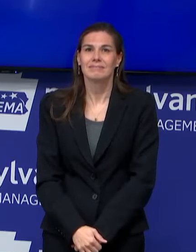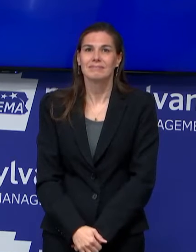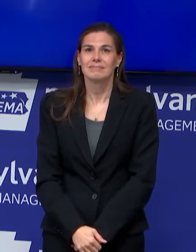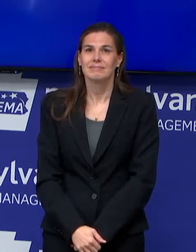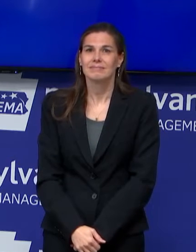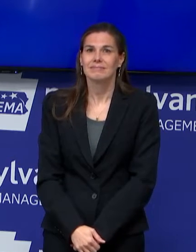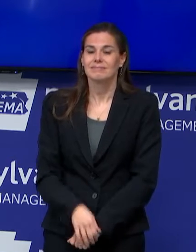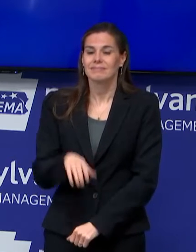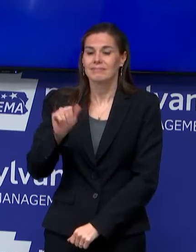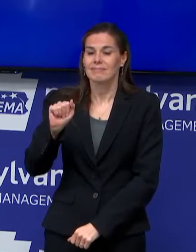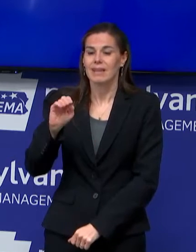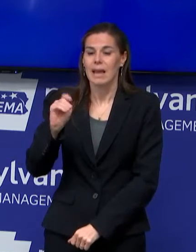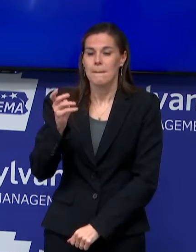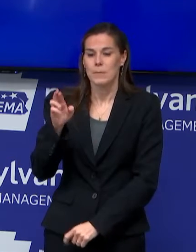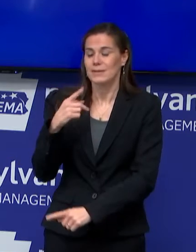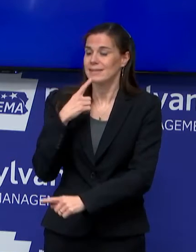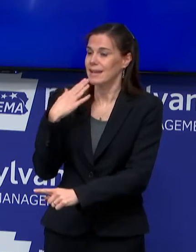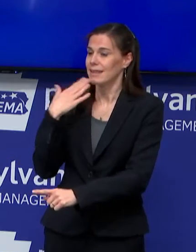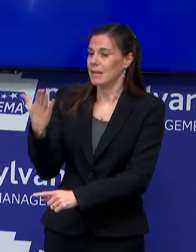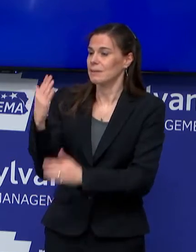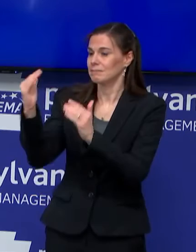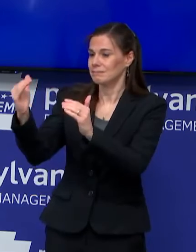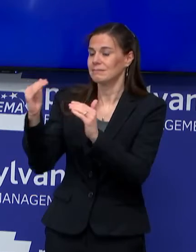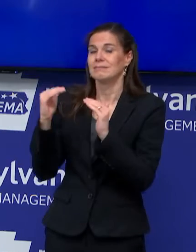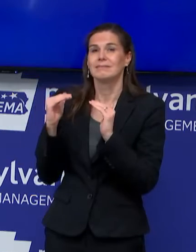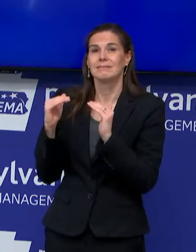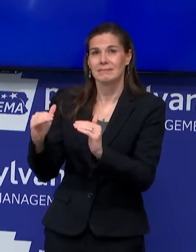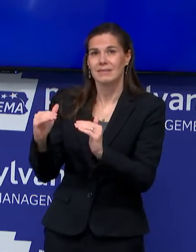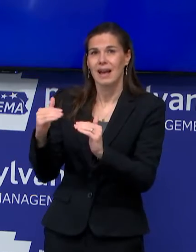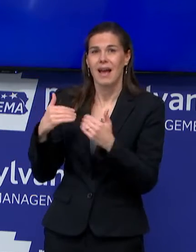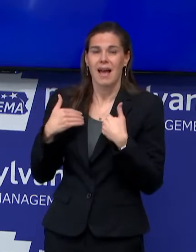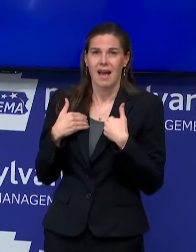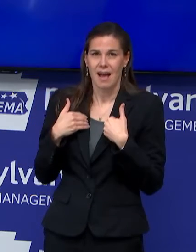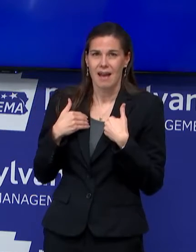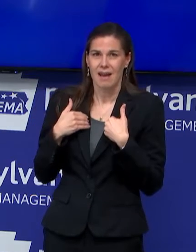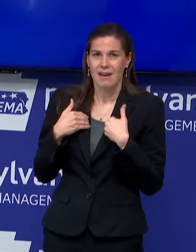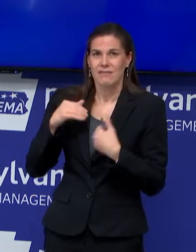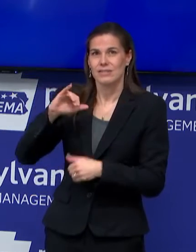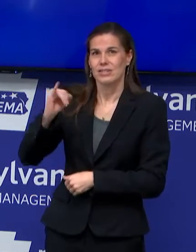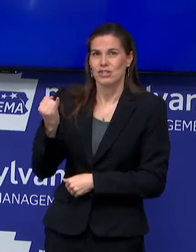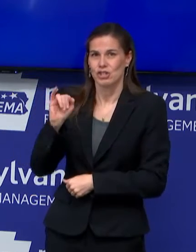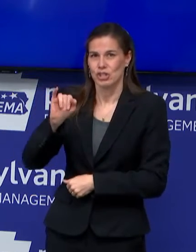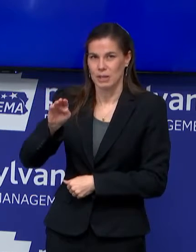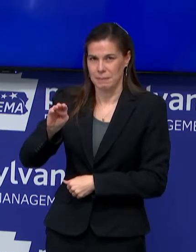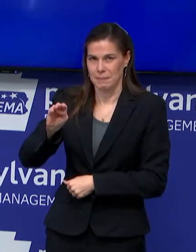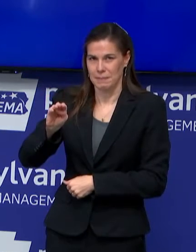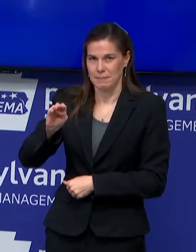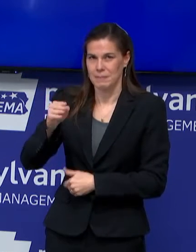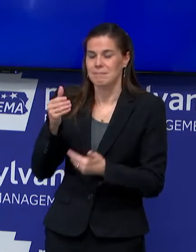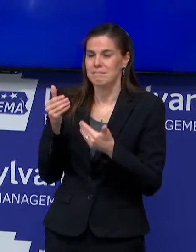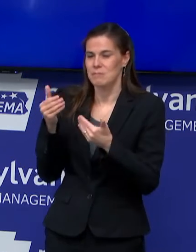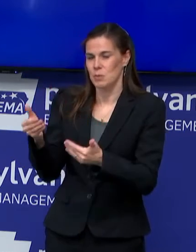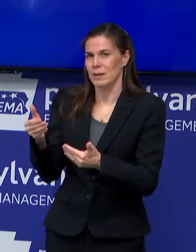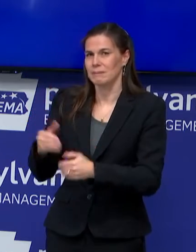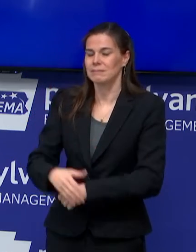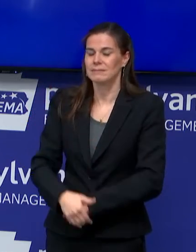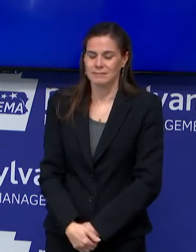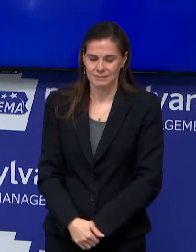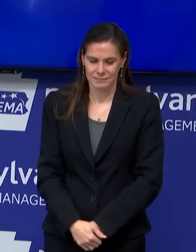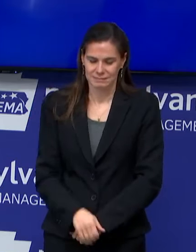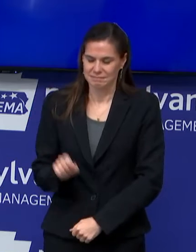Thank you. Next, we have Jim Melwert from KYW Radio. Jim, you should be able to unmute.